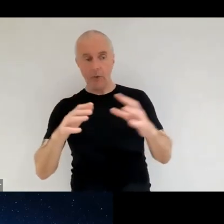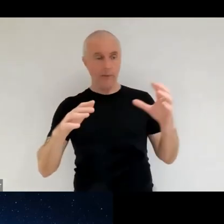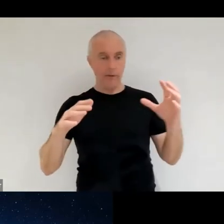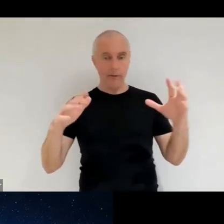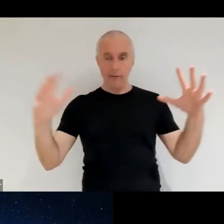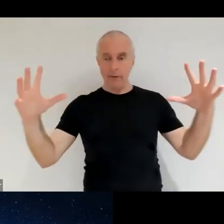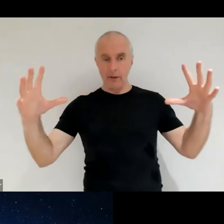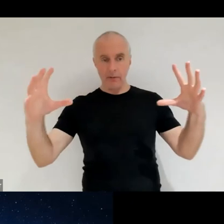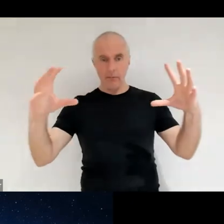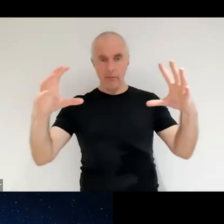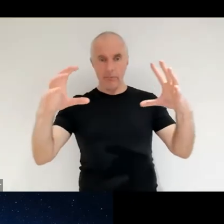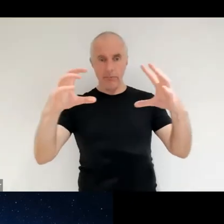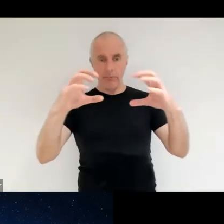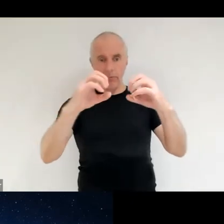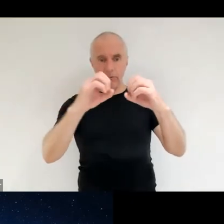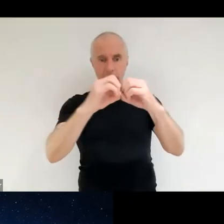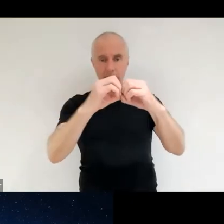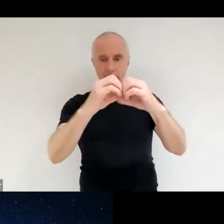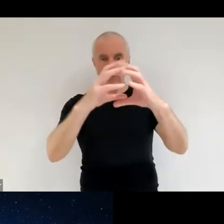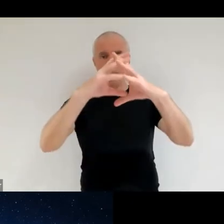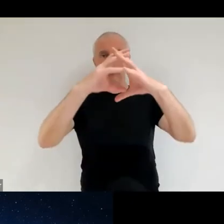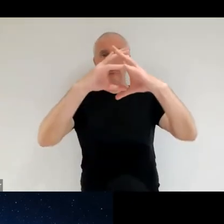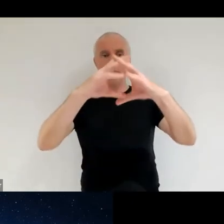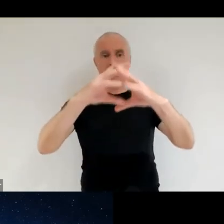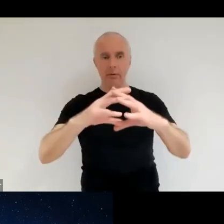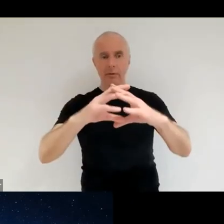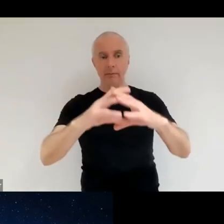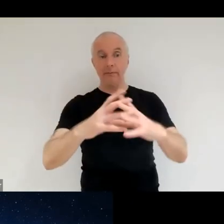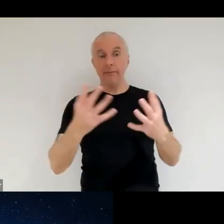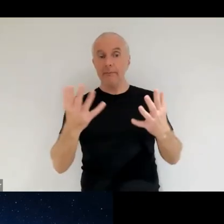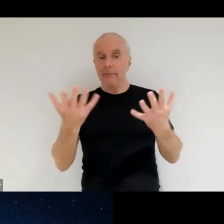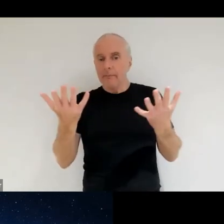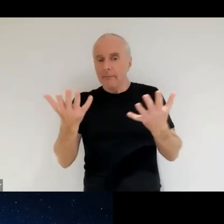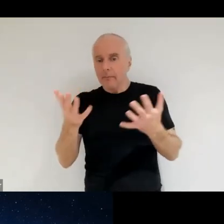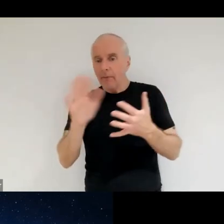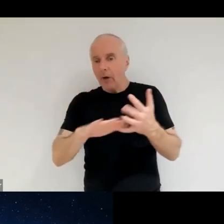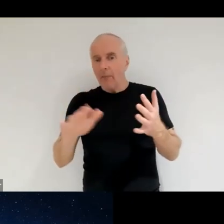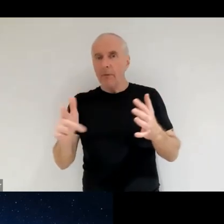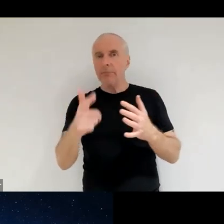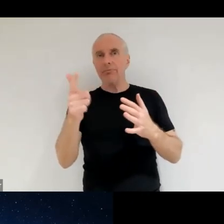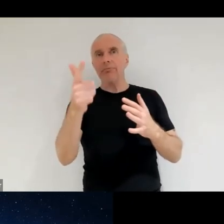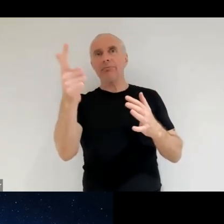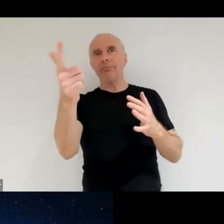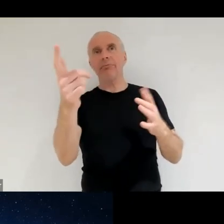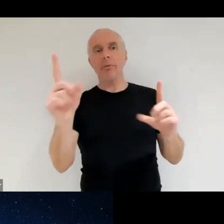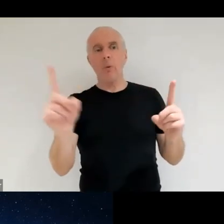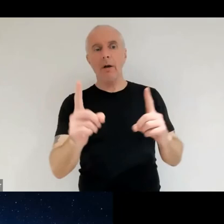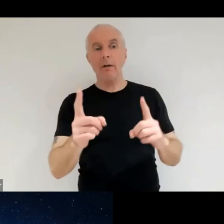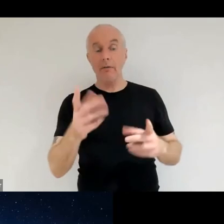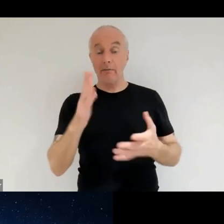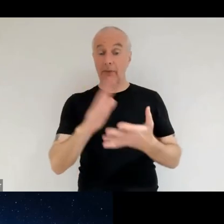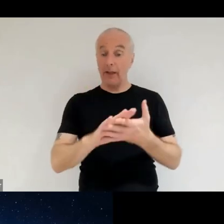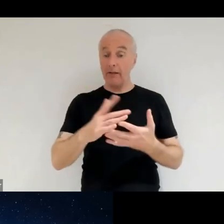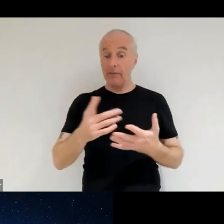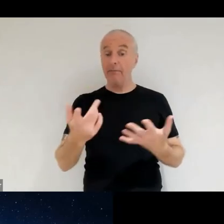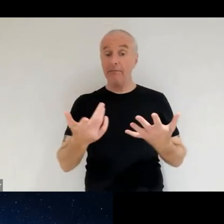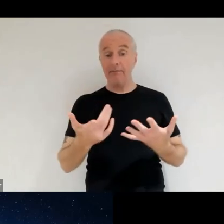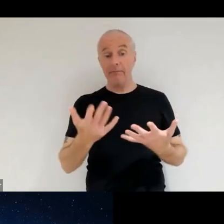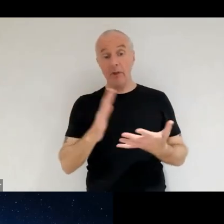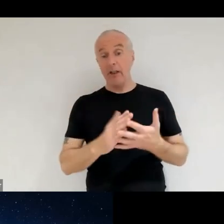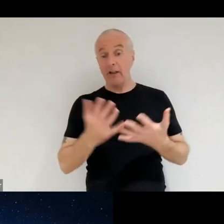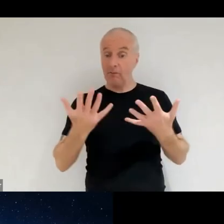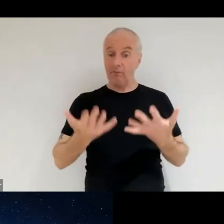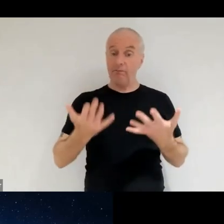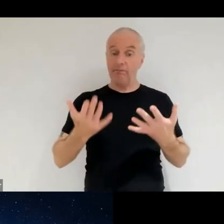so, from what distance? Yeah, so that is a very good question and a very topical question. So white